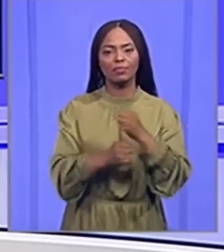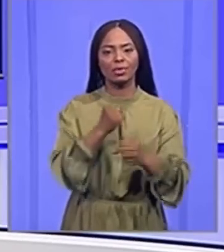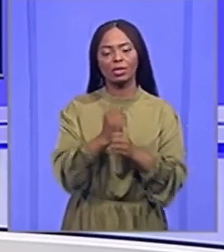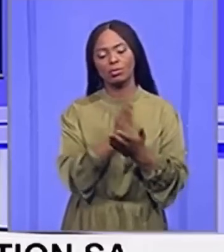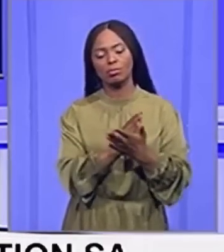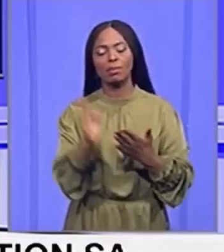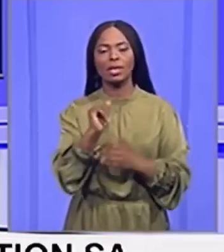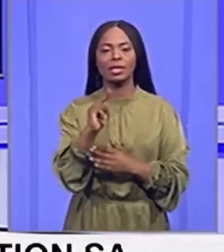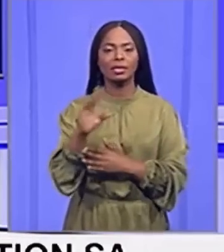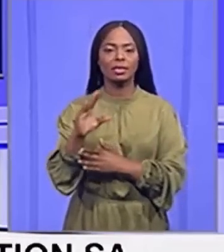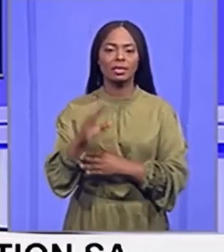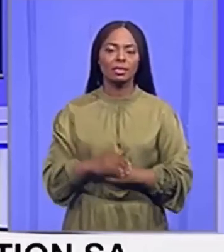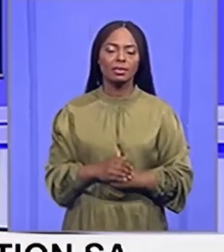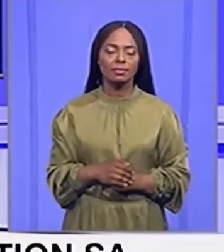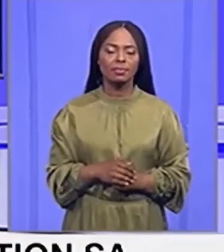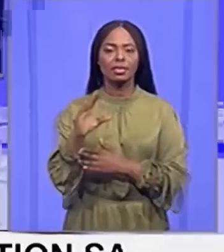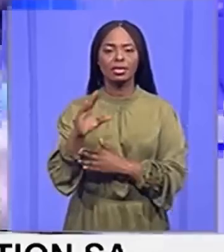pusong.